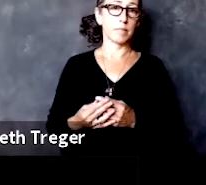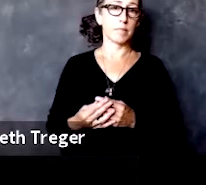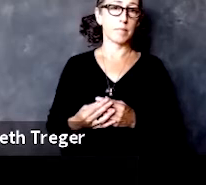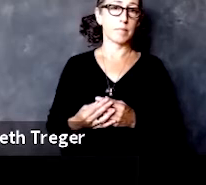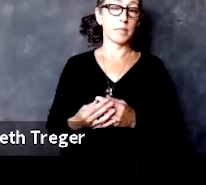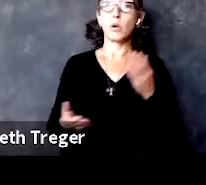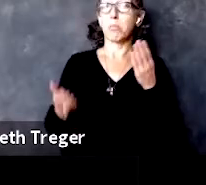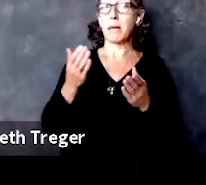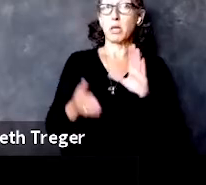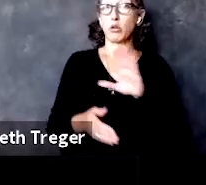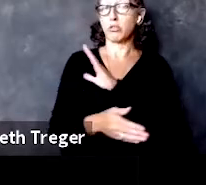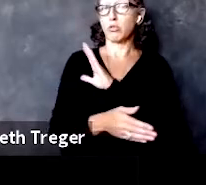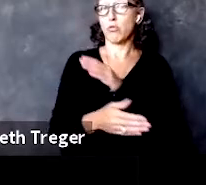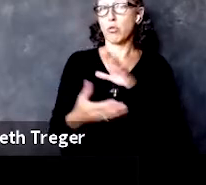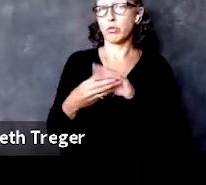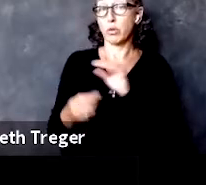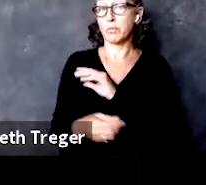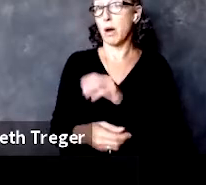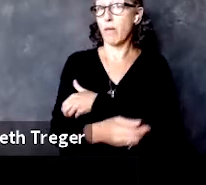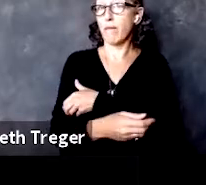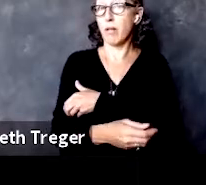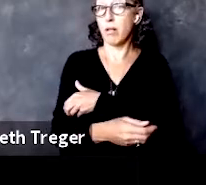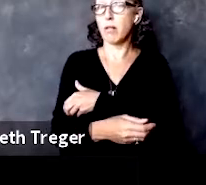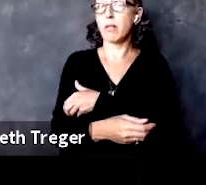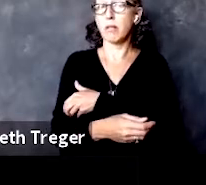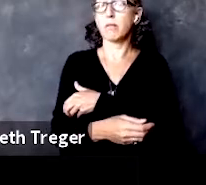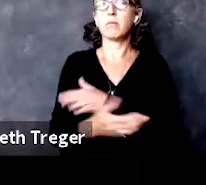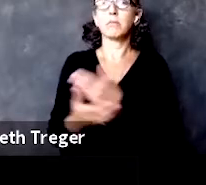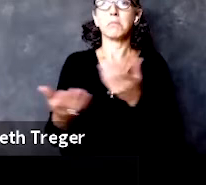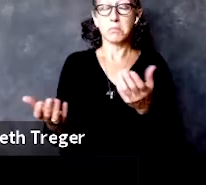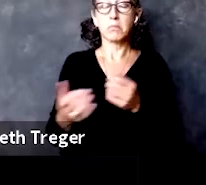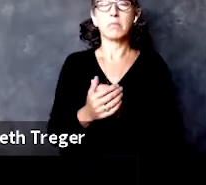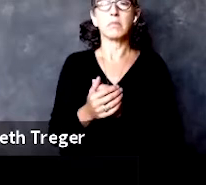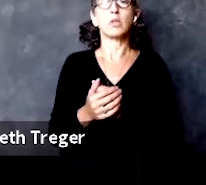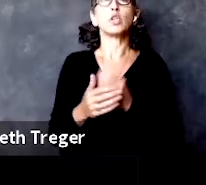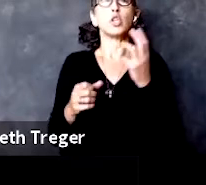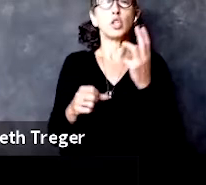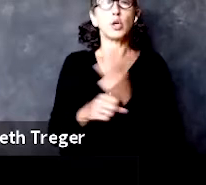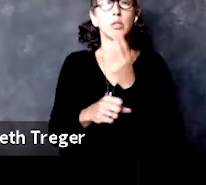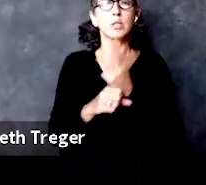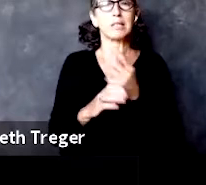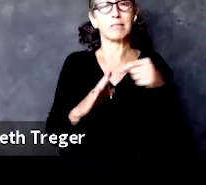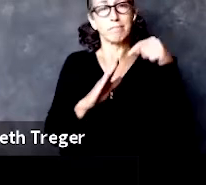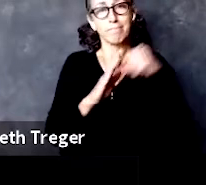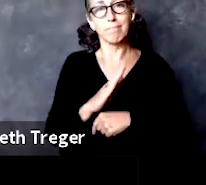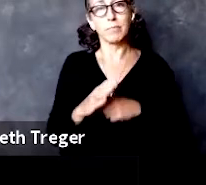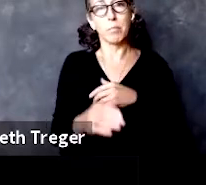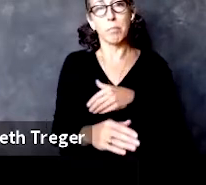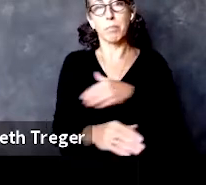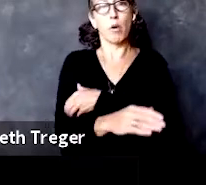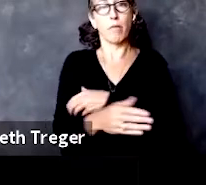between having it, you got to use it, and you got to tell it persuasively. One of the things that Drew Weston says is that good